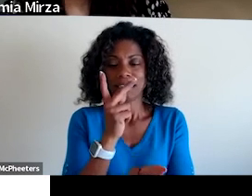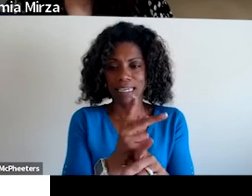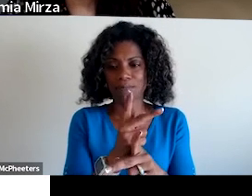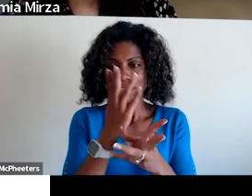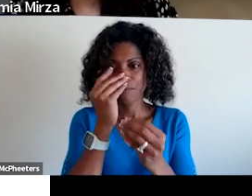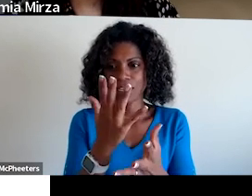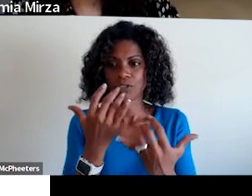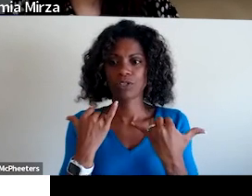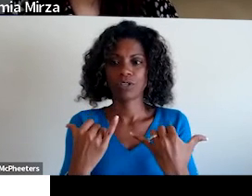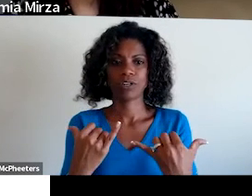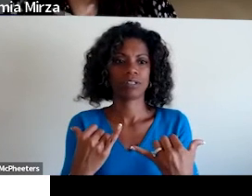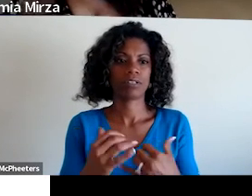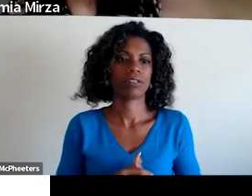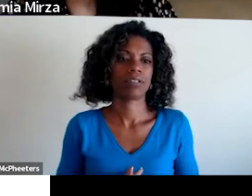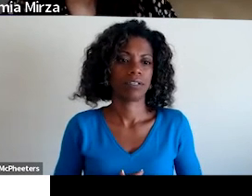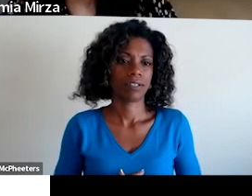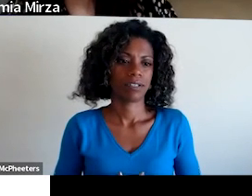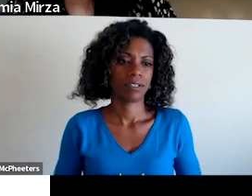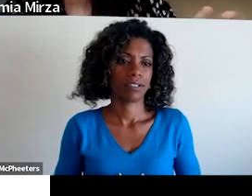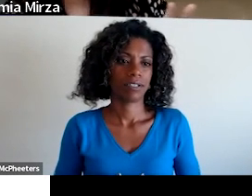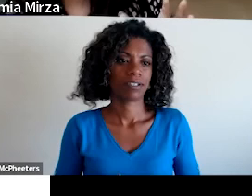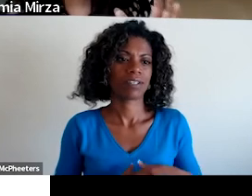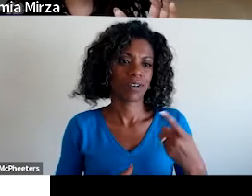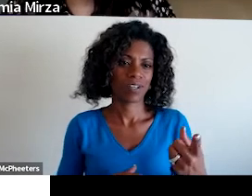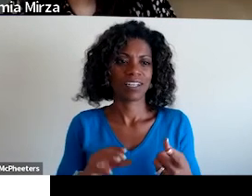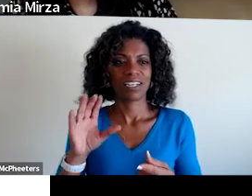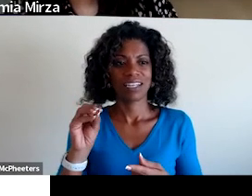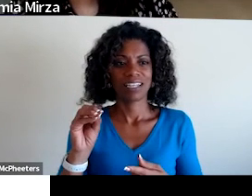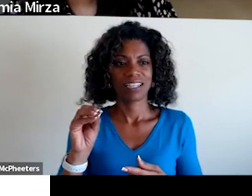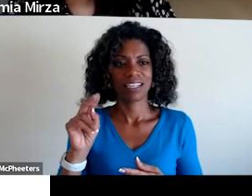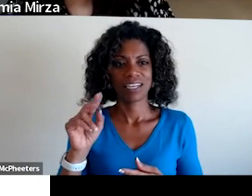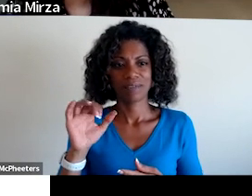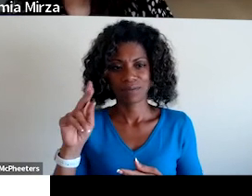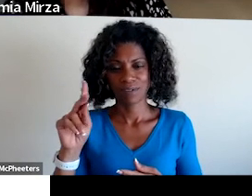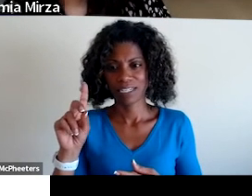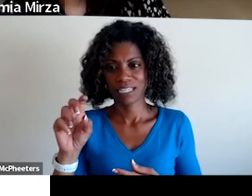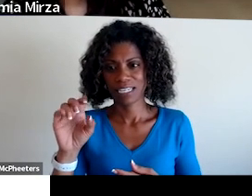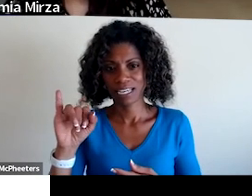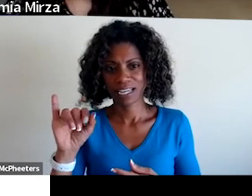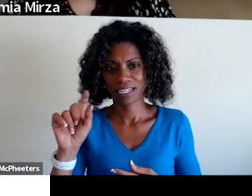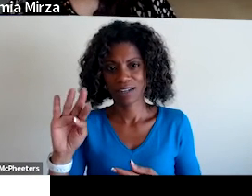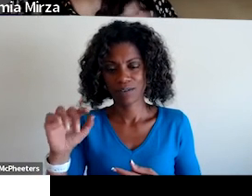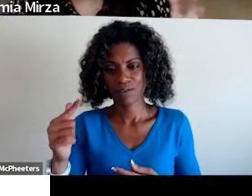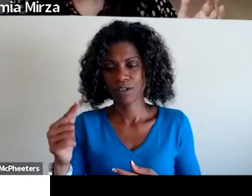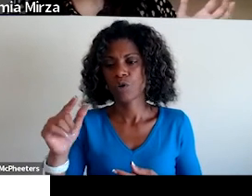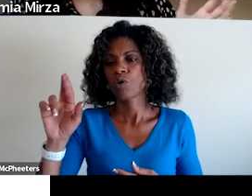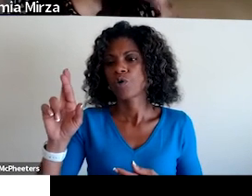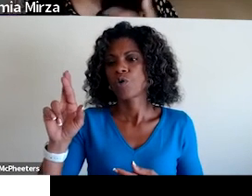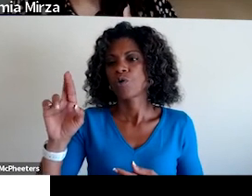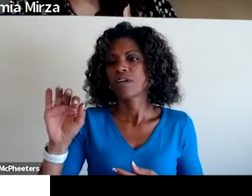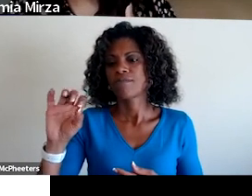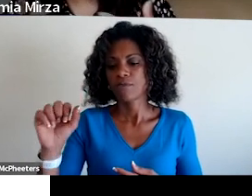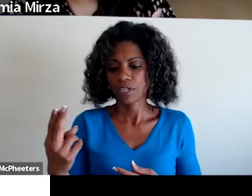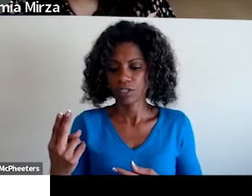that comnetworkdei.org is getting a refresh. We are currently working with the Communications Network to review the